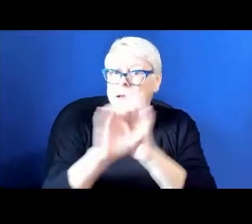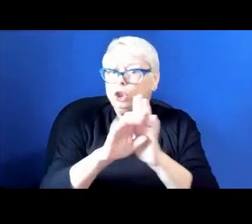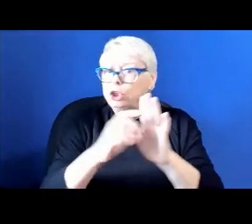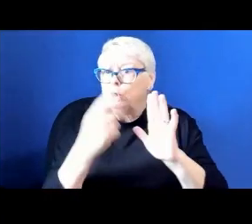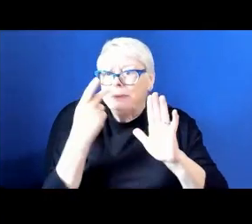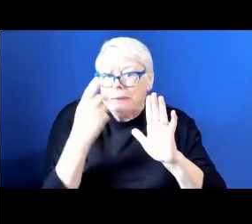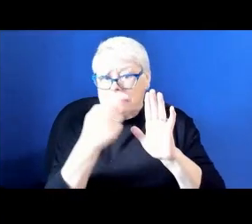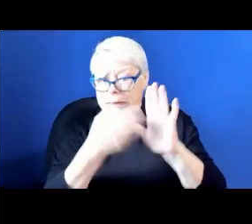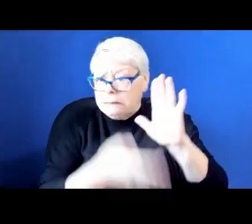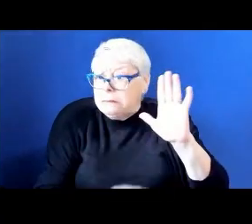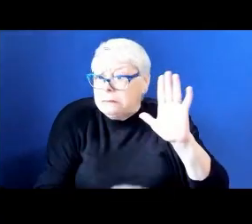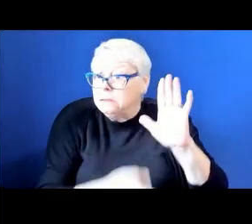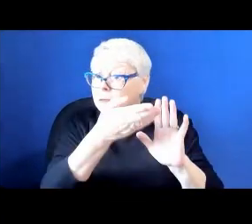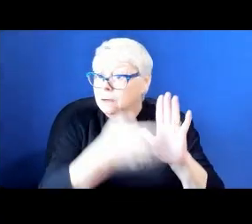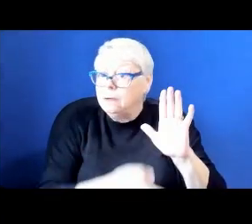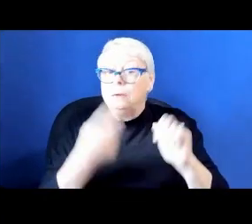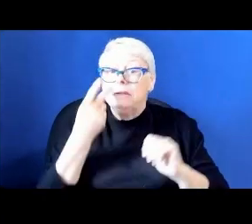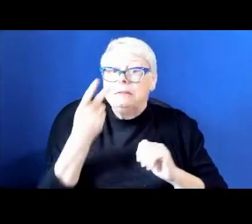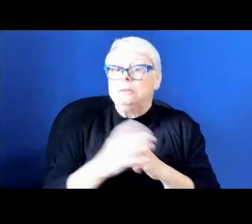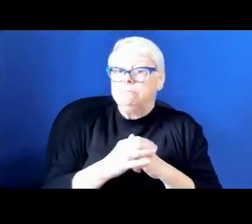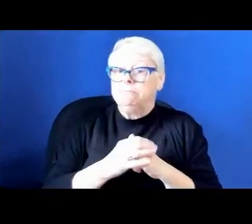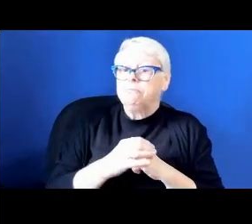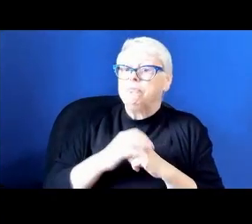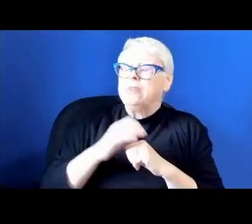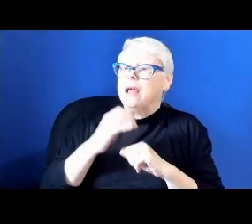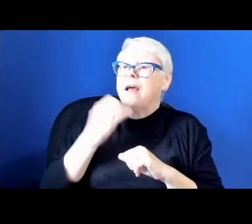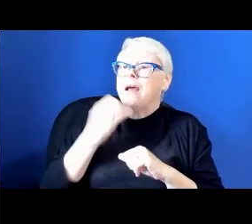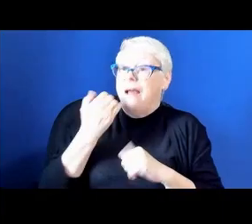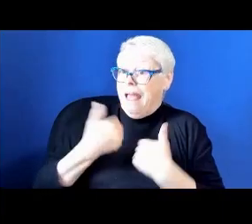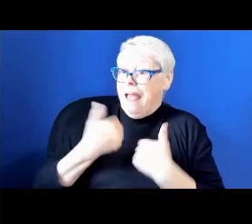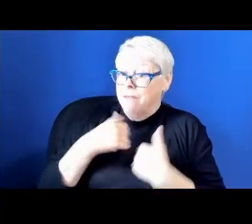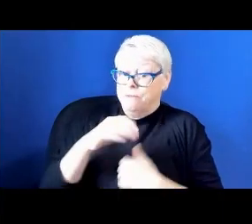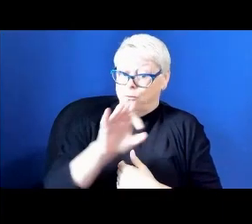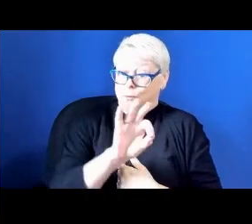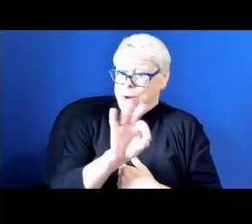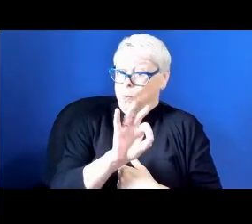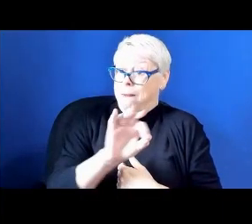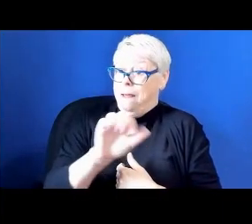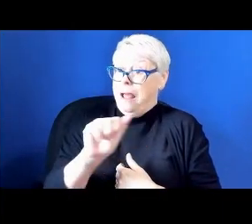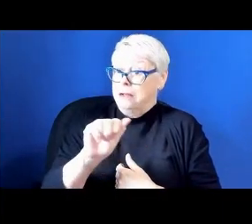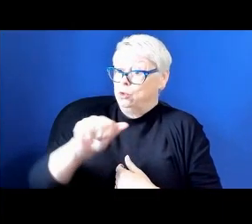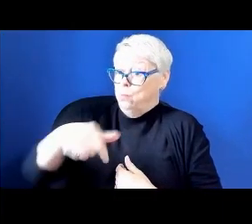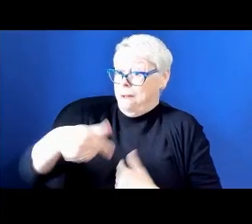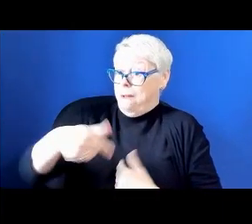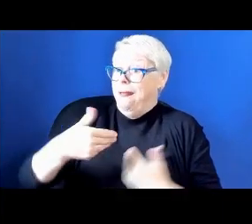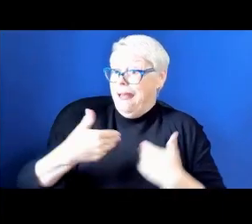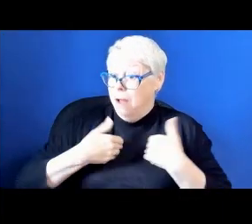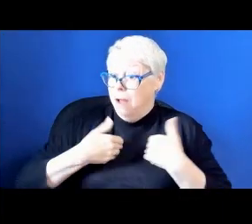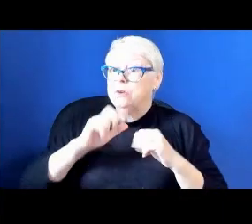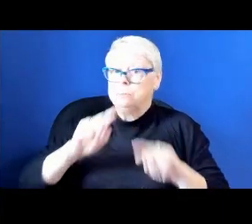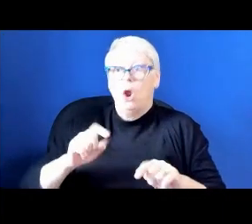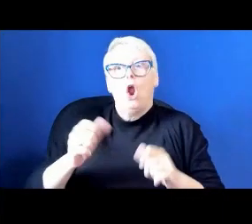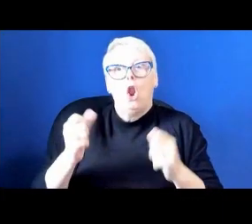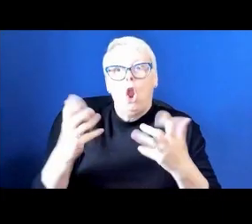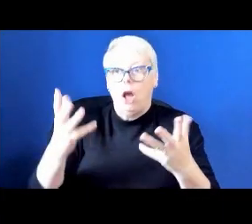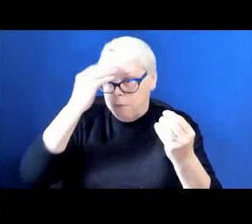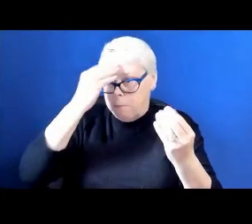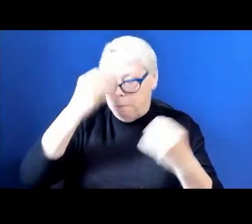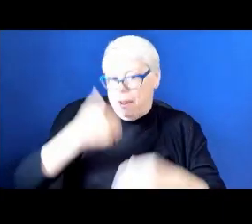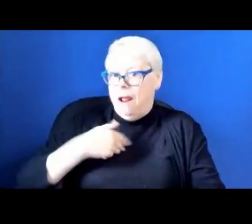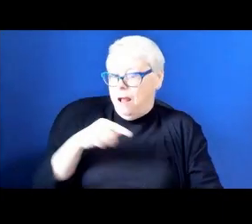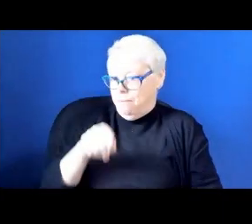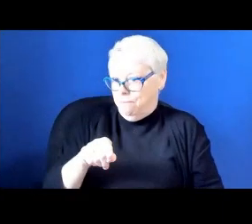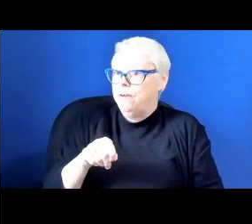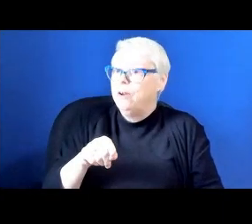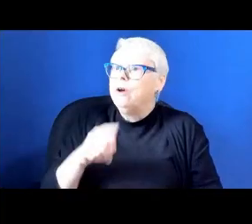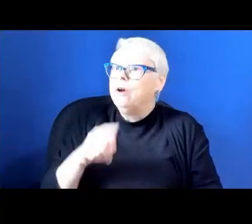can respond to the frequently asked questions and can provide a lot of information on